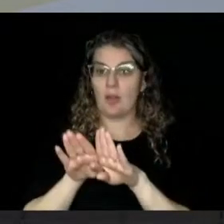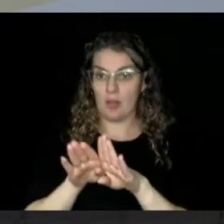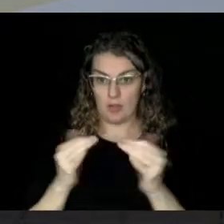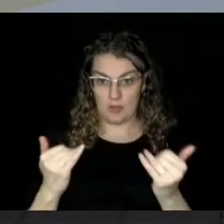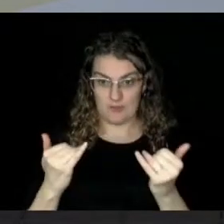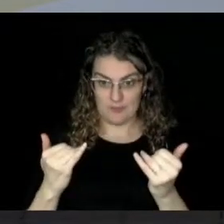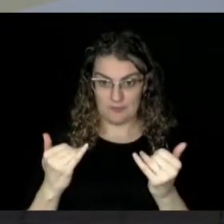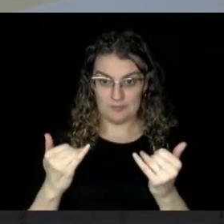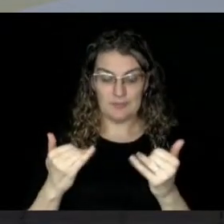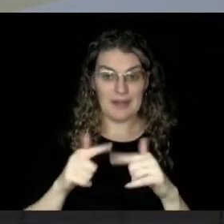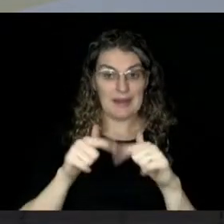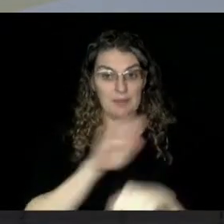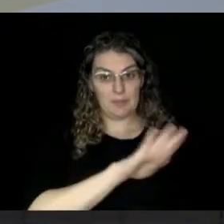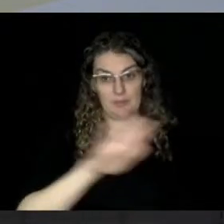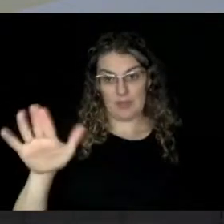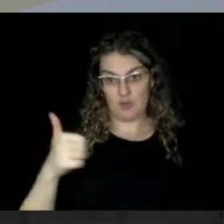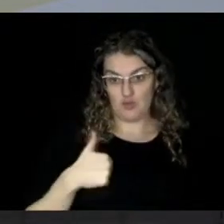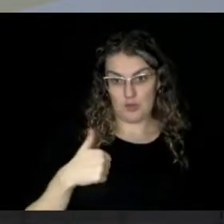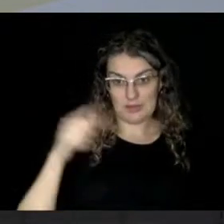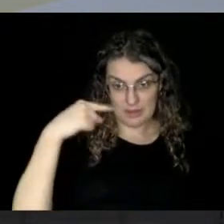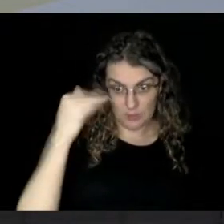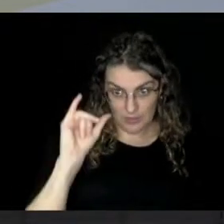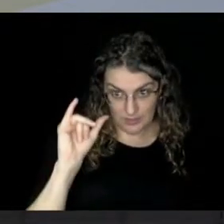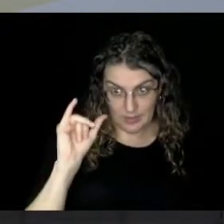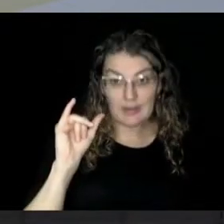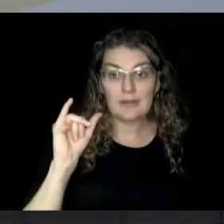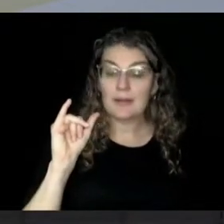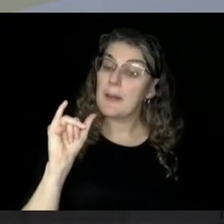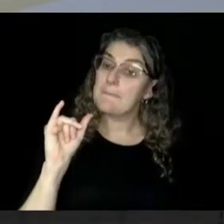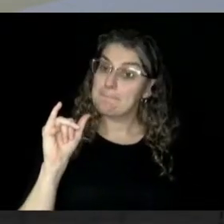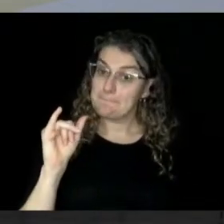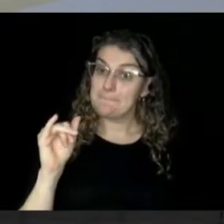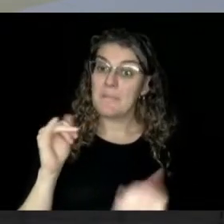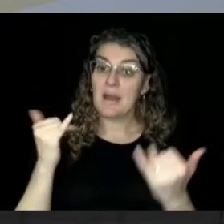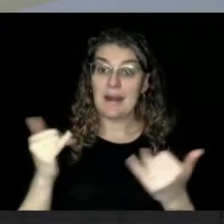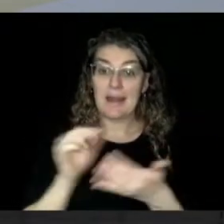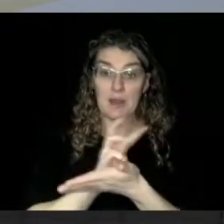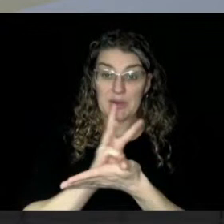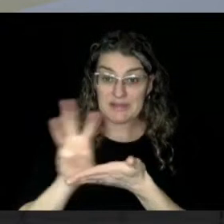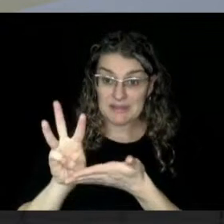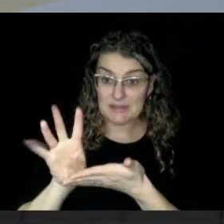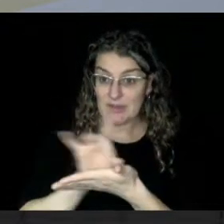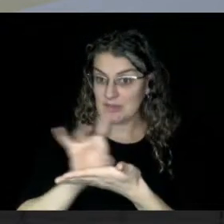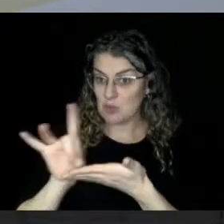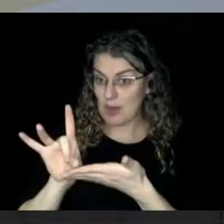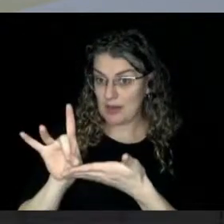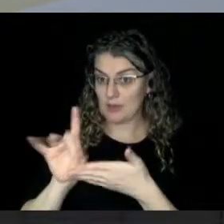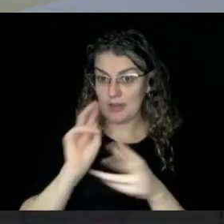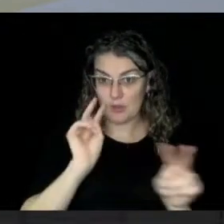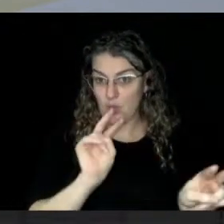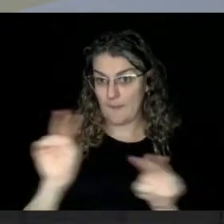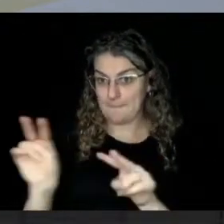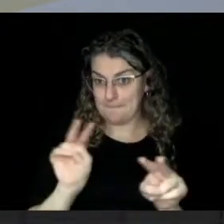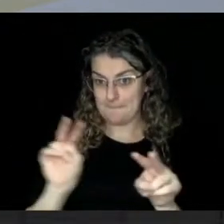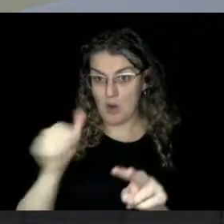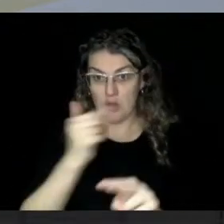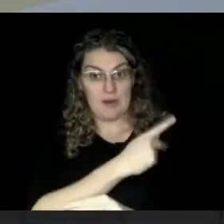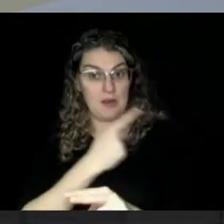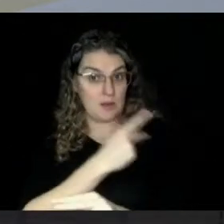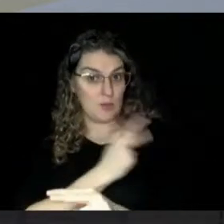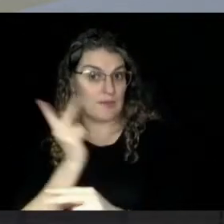I think we need to see what will happen in the next 6 to 8 weeks. So I am not sure.